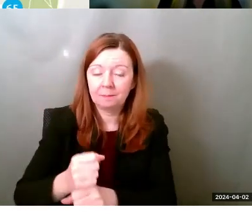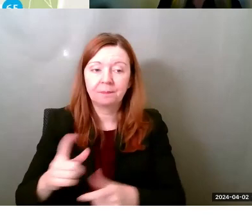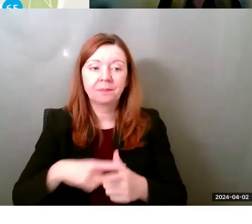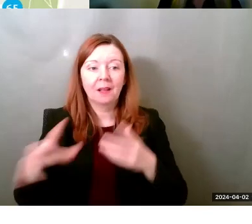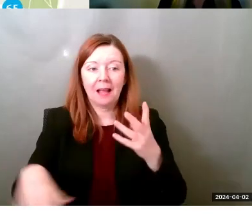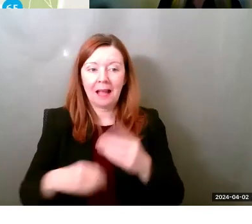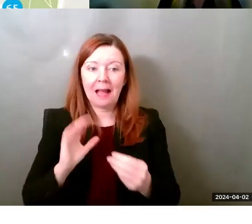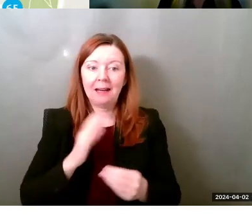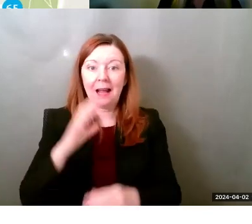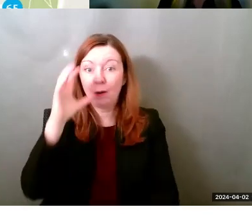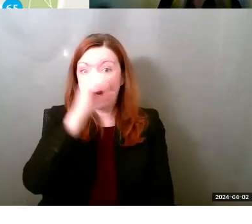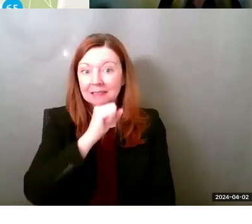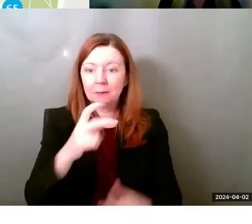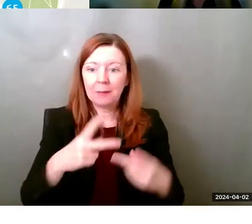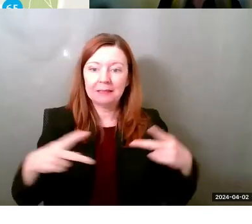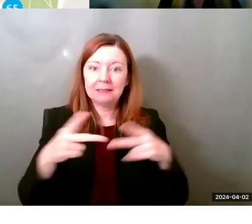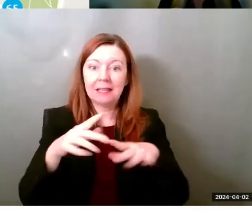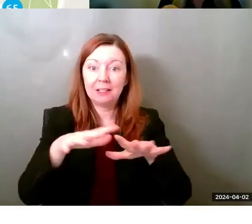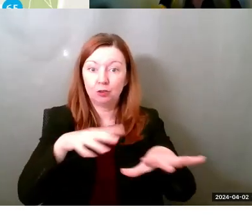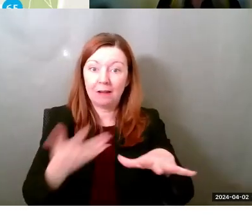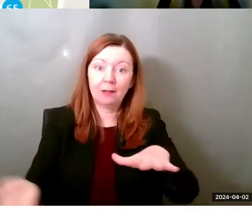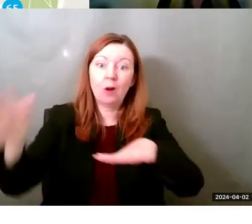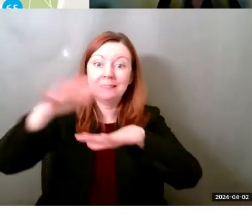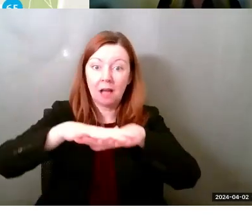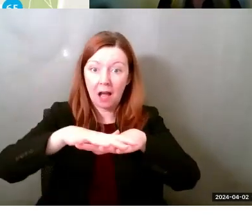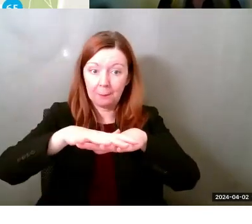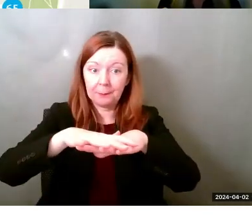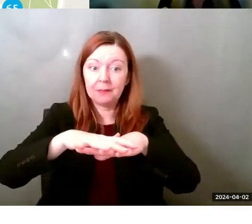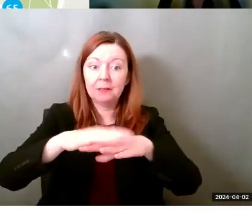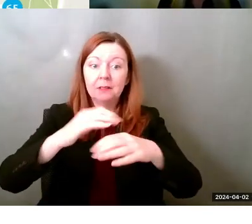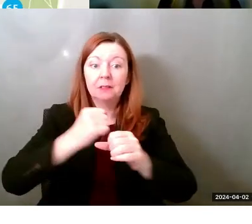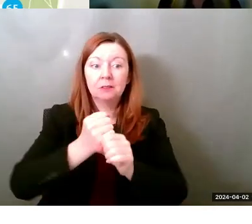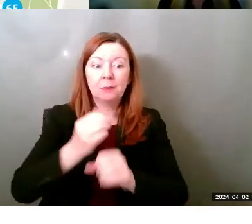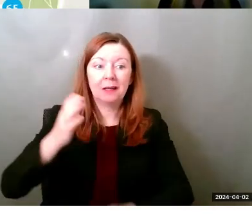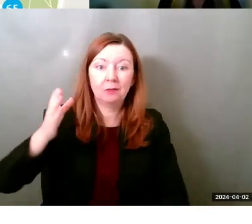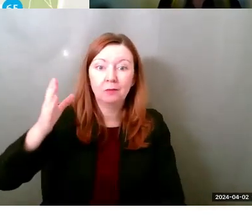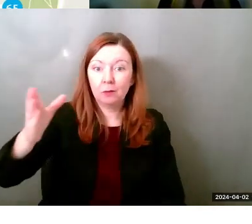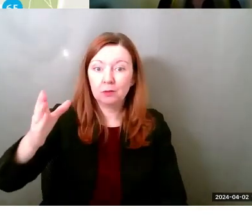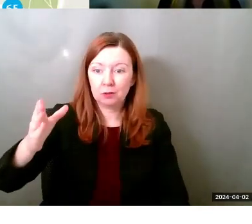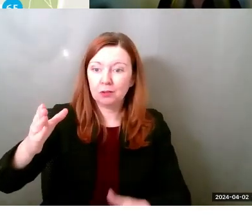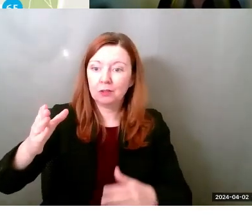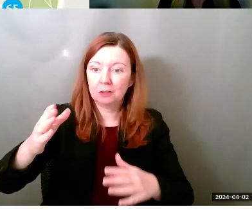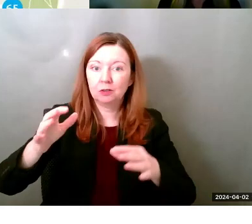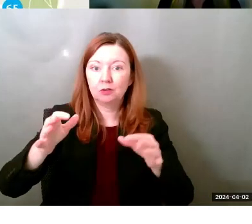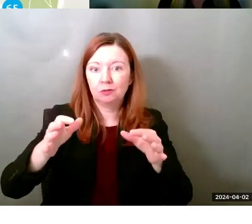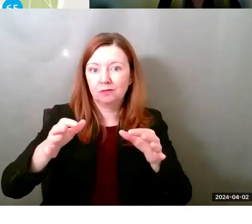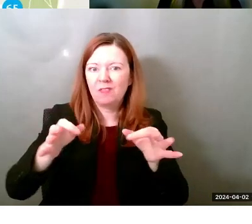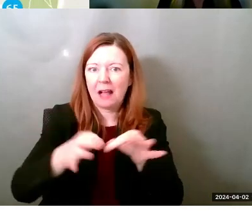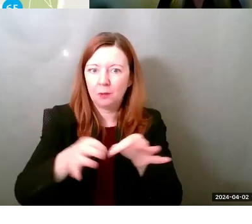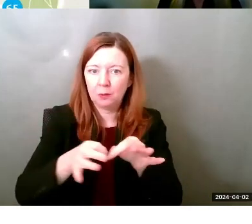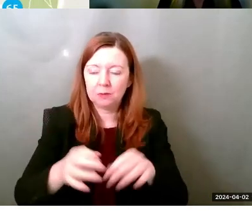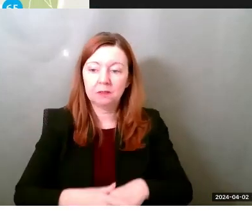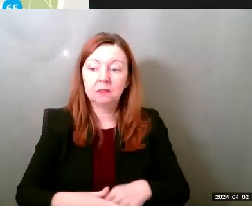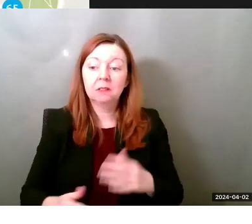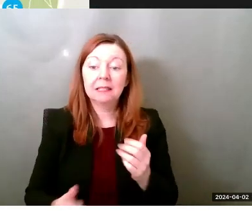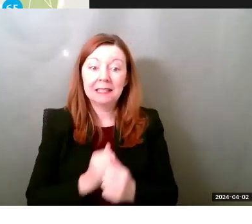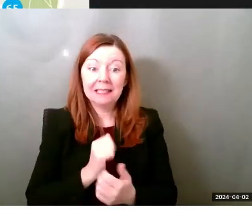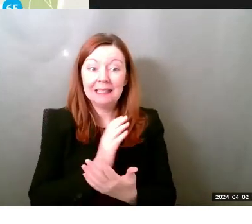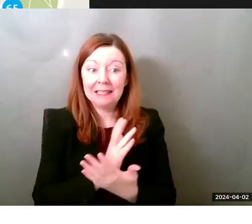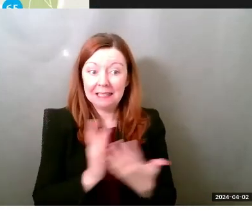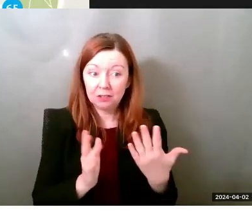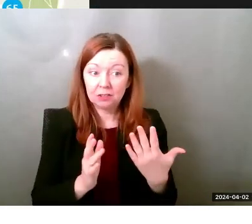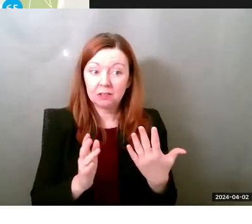estimated site traffic on top of that to create our future build traffic volumes. So each of those